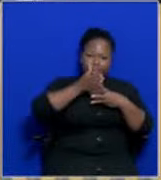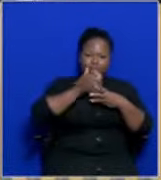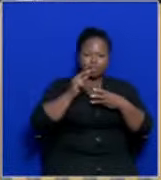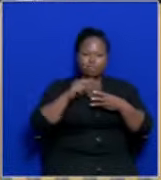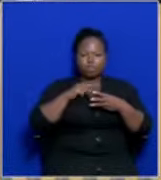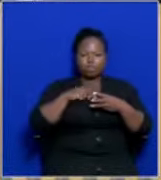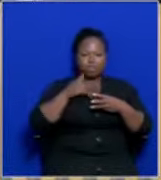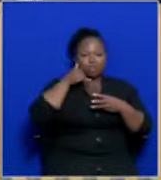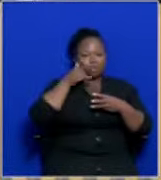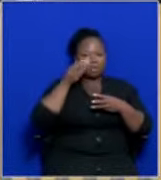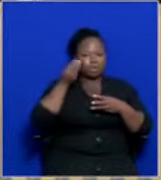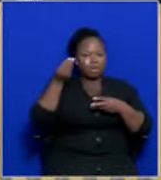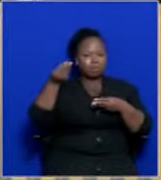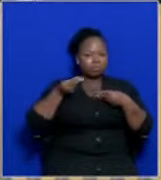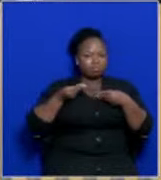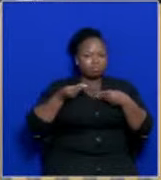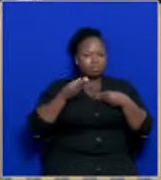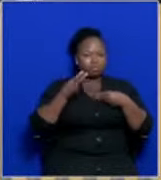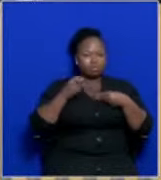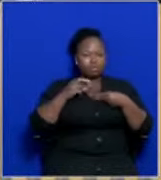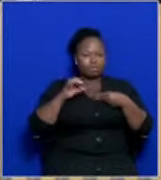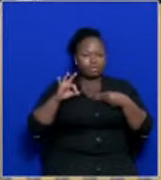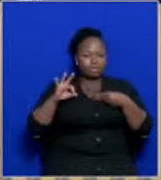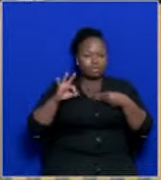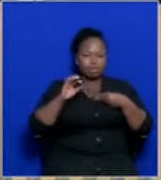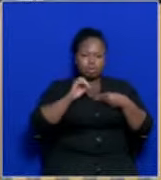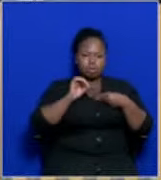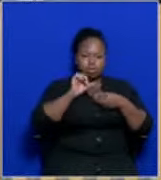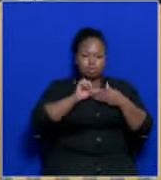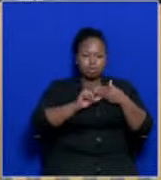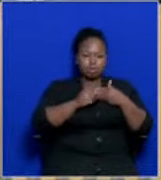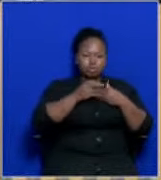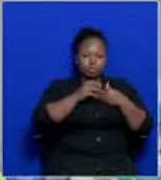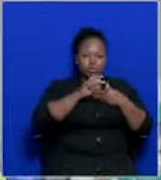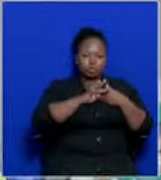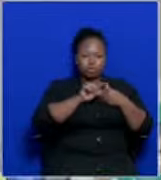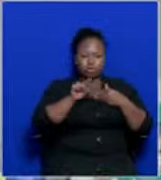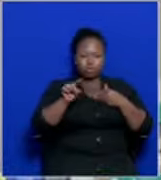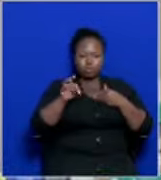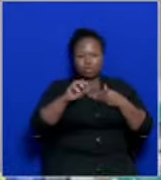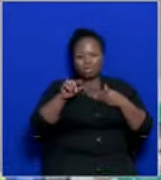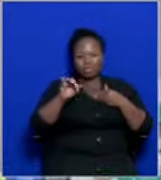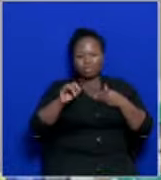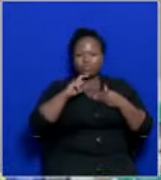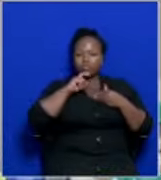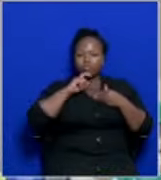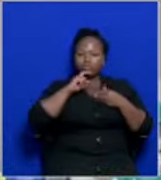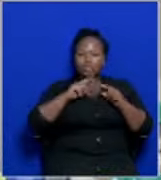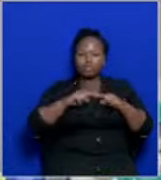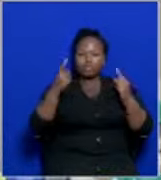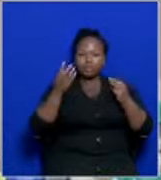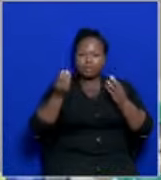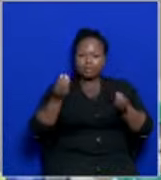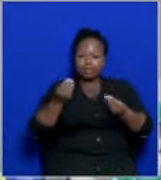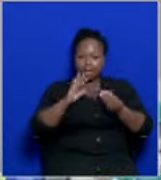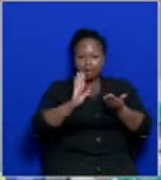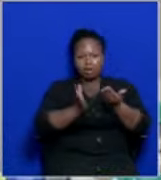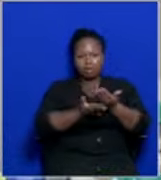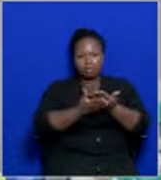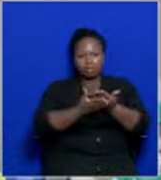2023. From around October 2024, Brigadier Mkwanazi was utilizing a different number attached as annexure